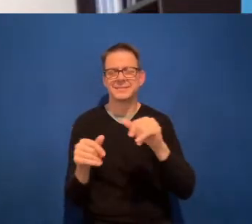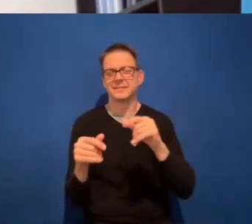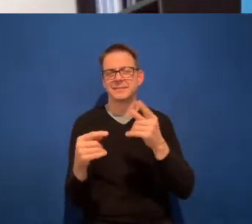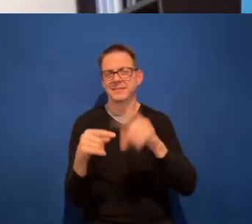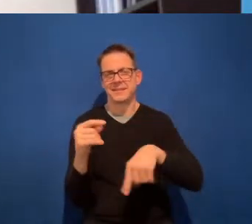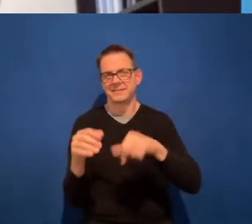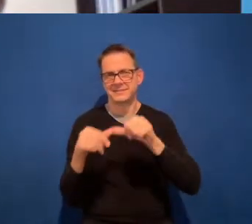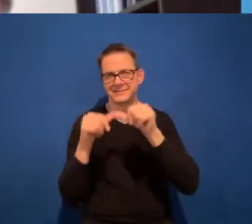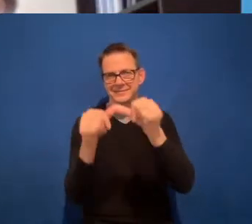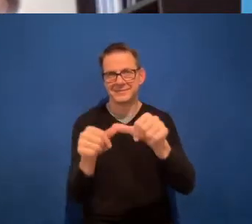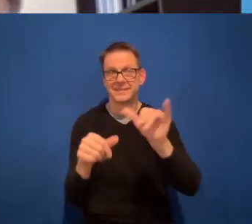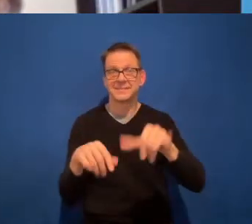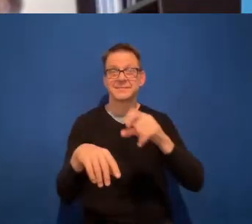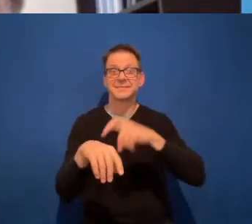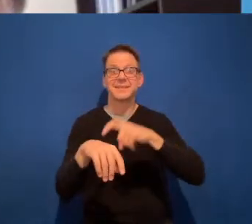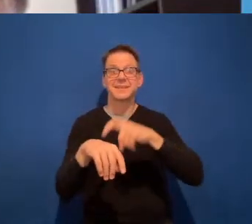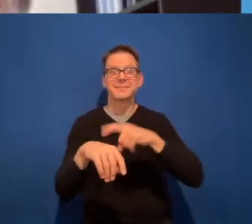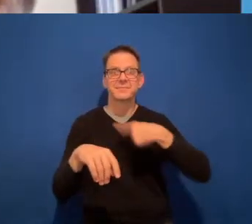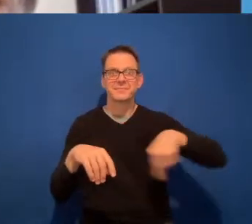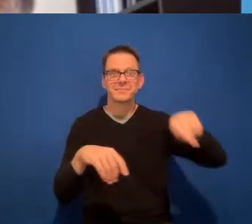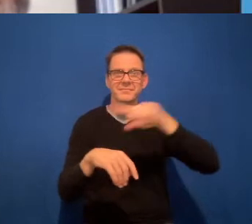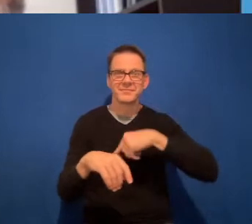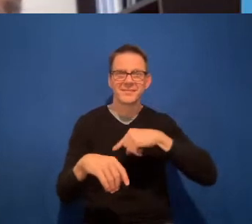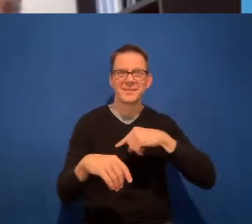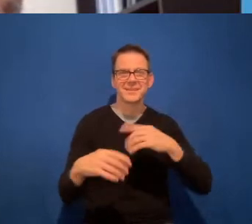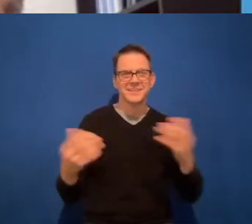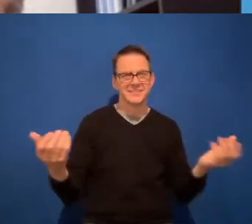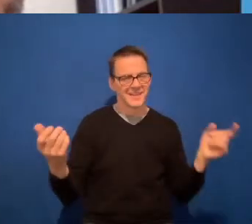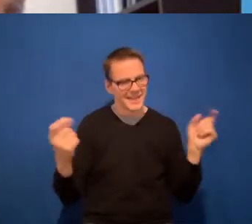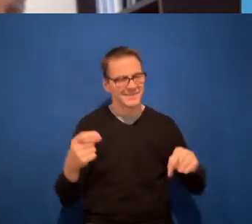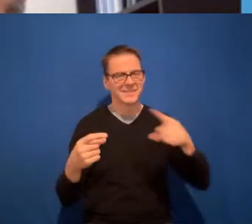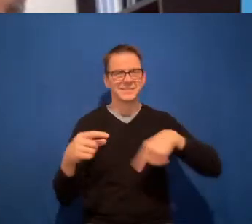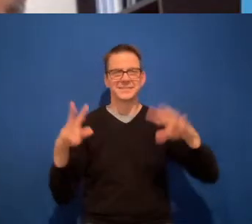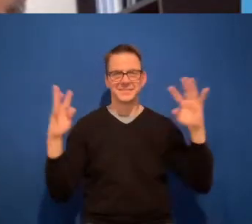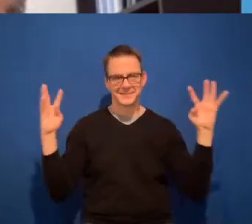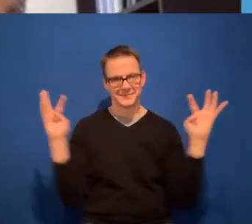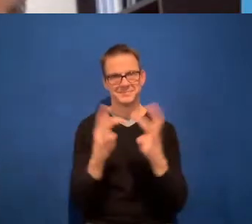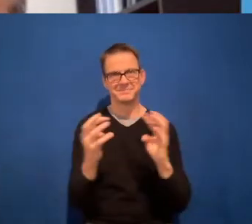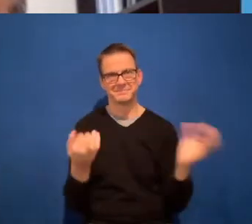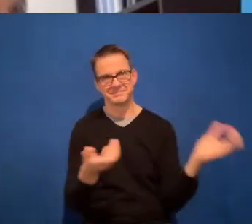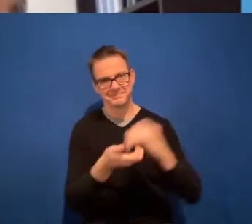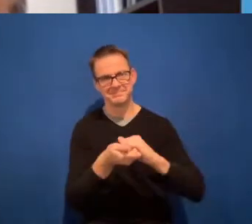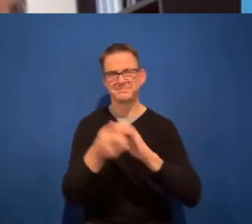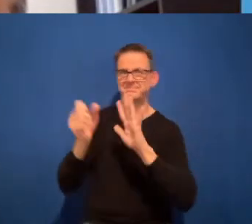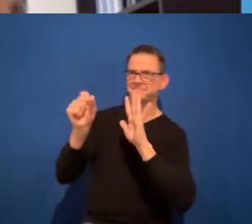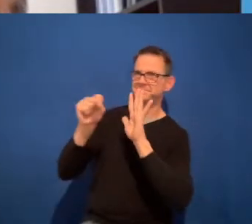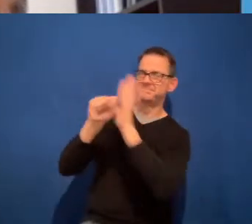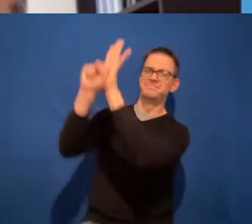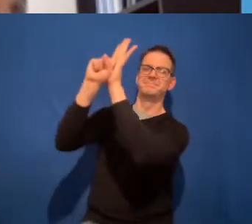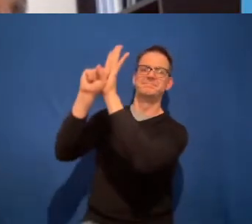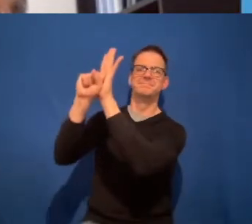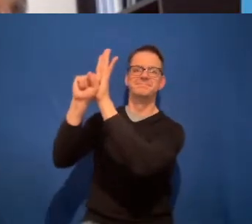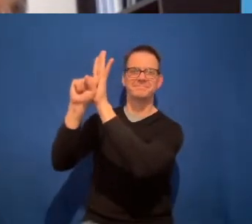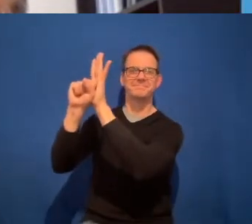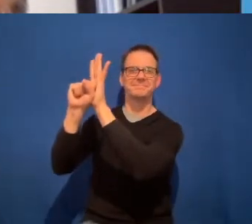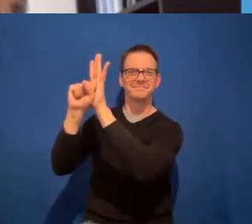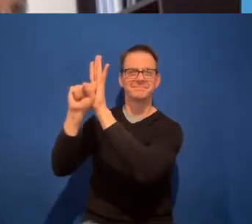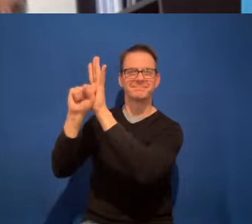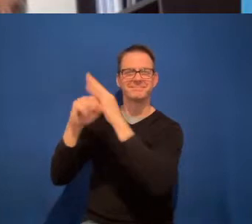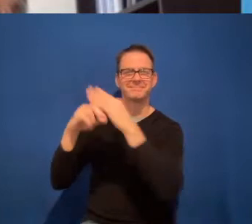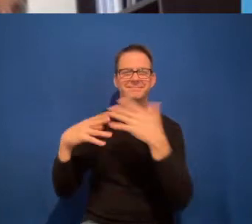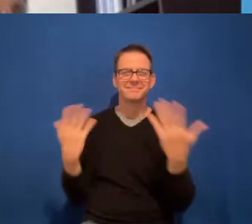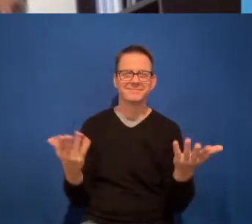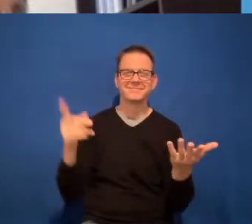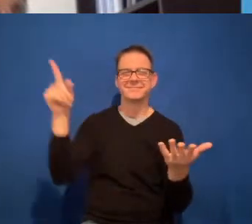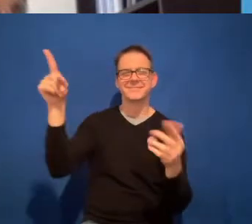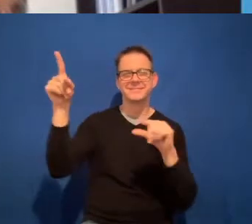all of us to stand. It's worth saving and to be a step back and reassessment of how